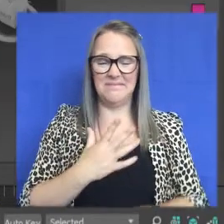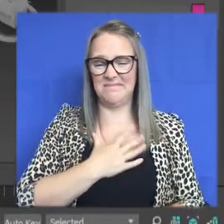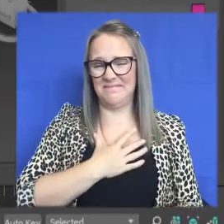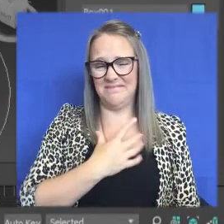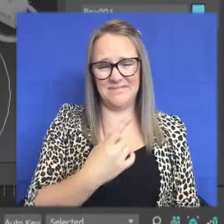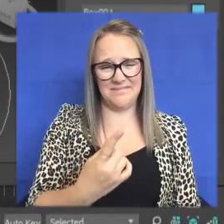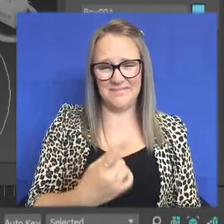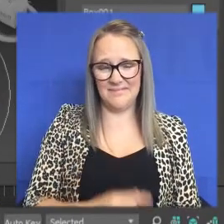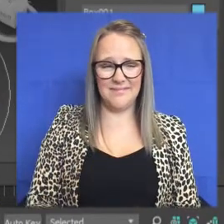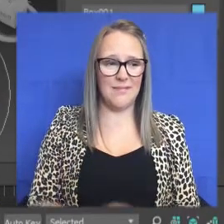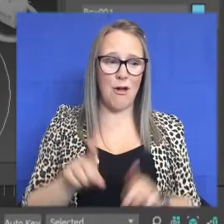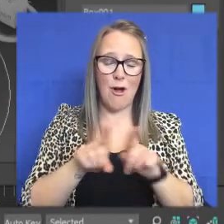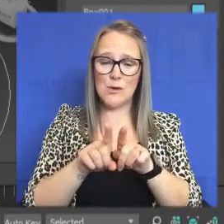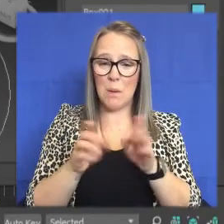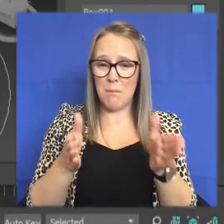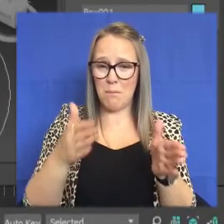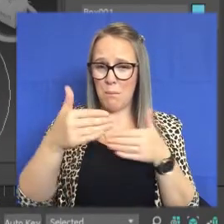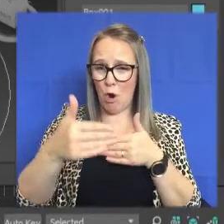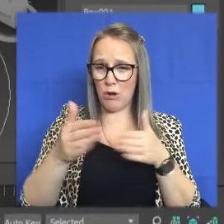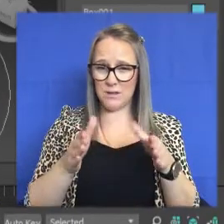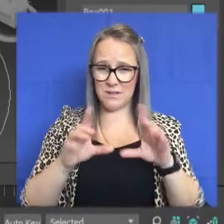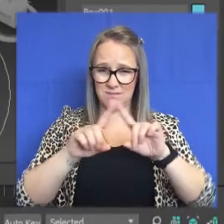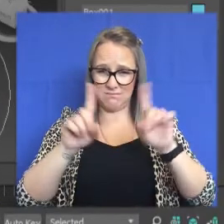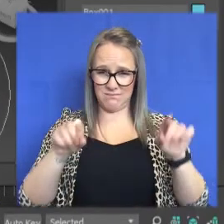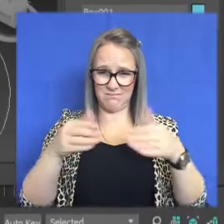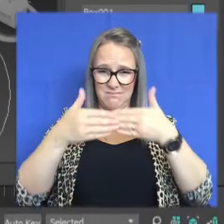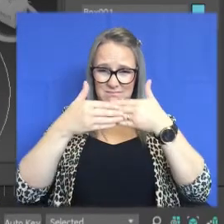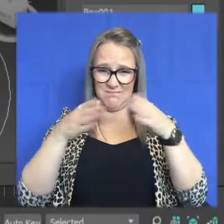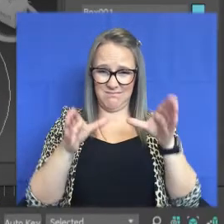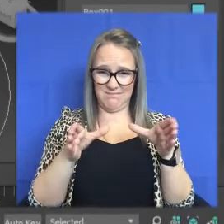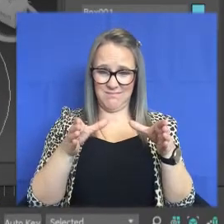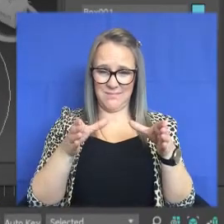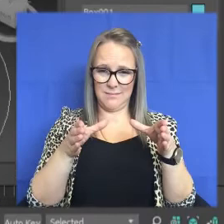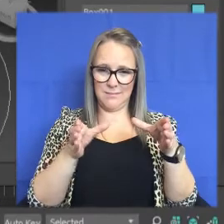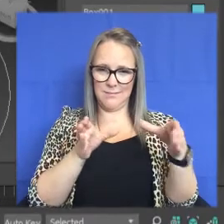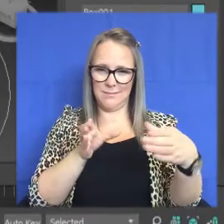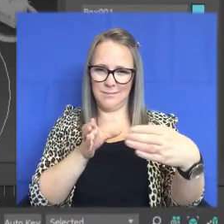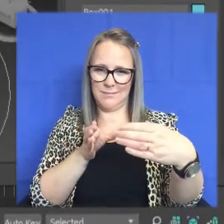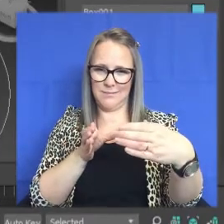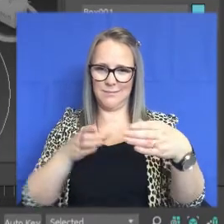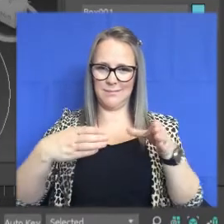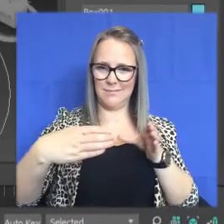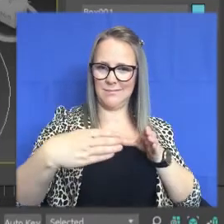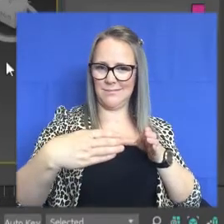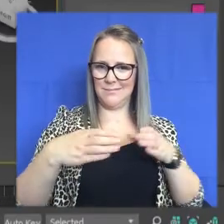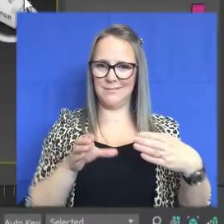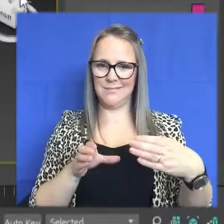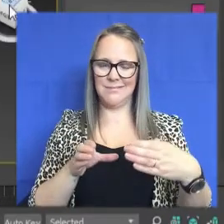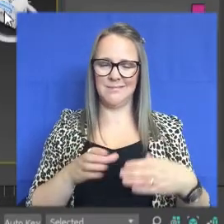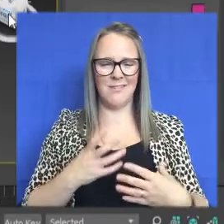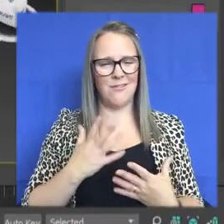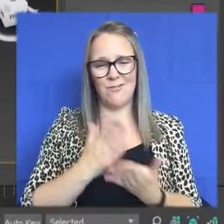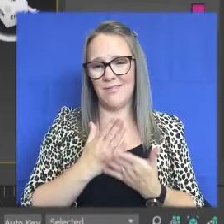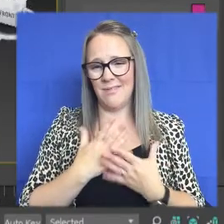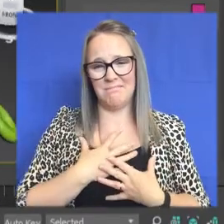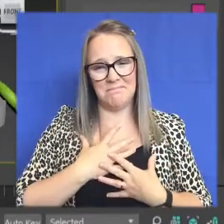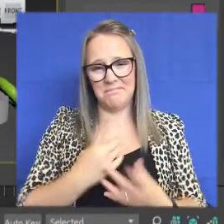can also select the box and just rotate it so it's not quite so square.